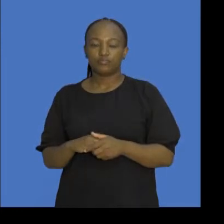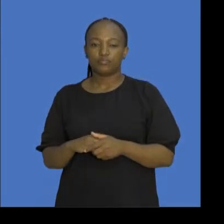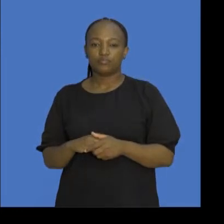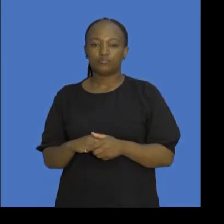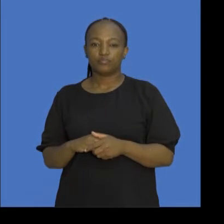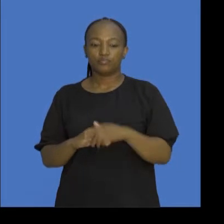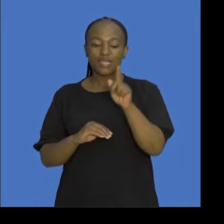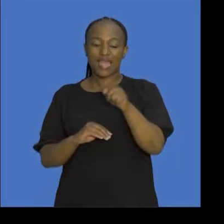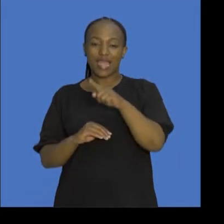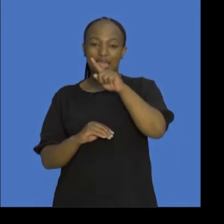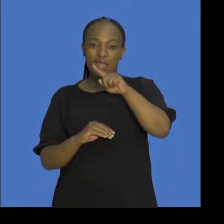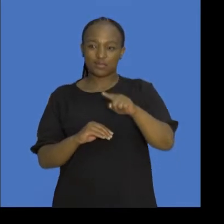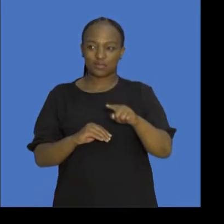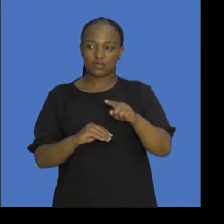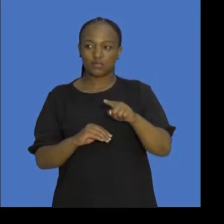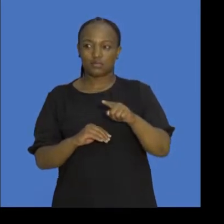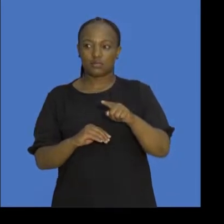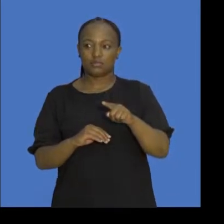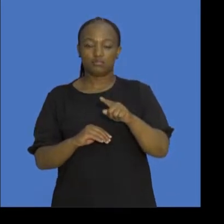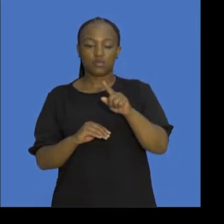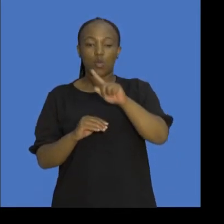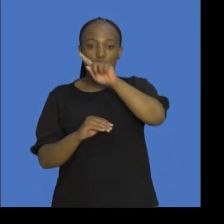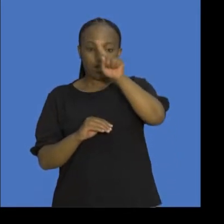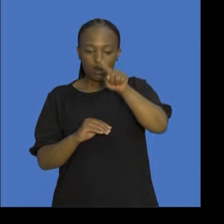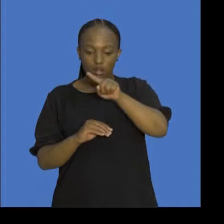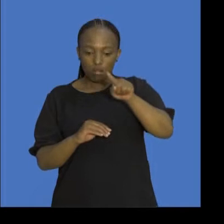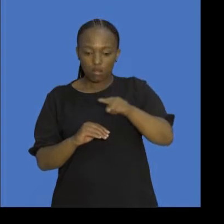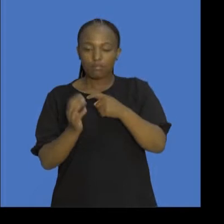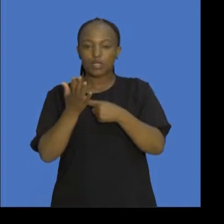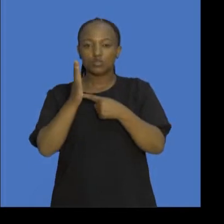will be sigma. Remember, this is the sum of